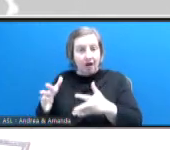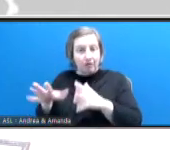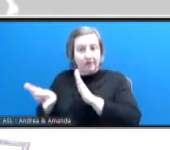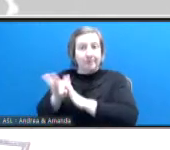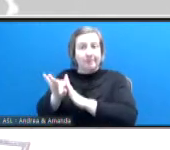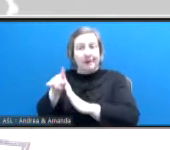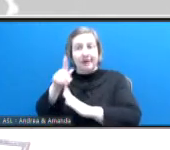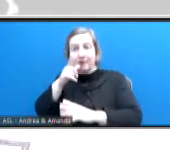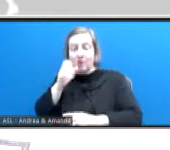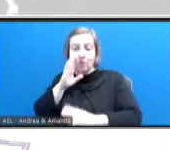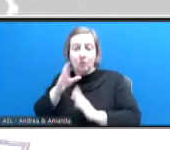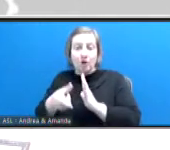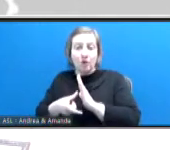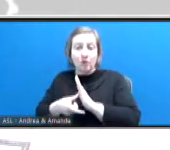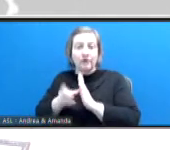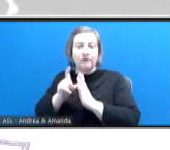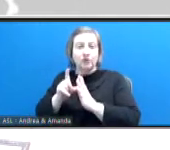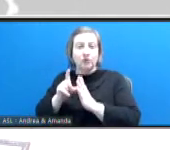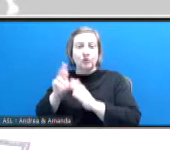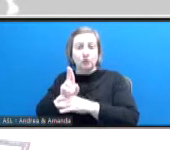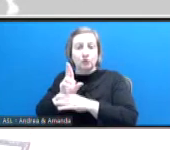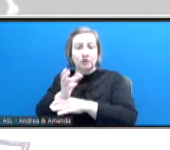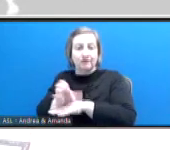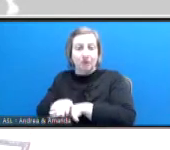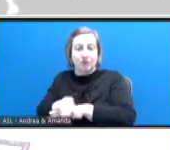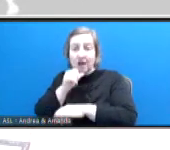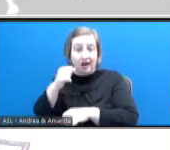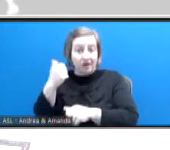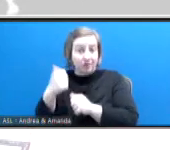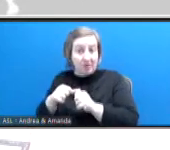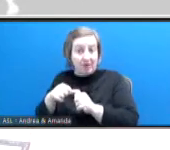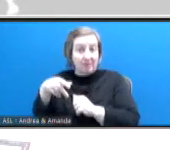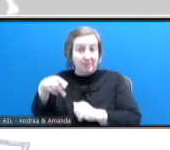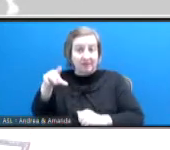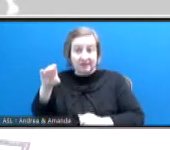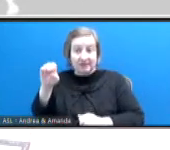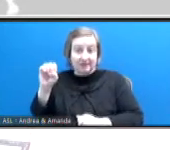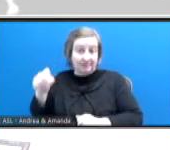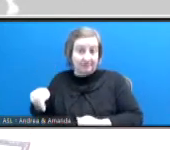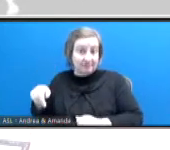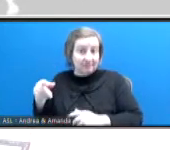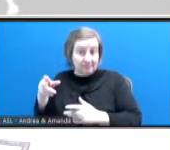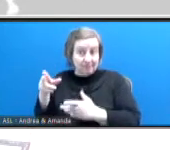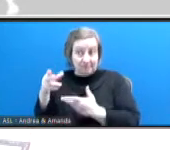this uses of force. I don't remember PCCEP having a chance to look at that.